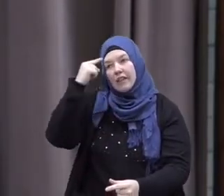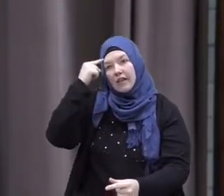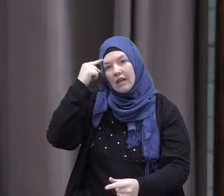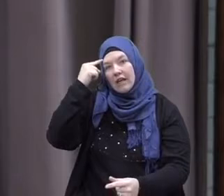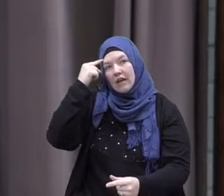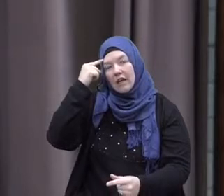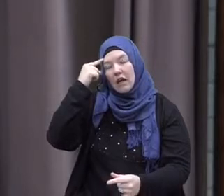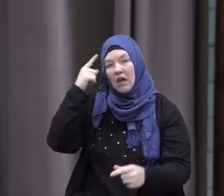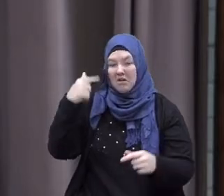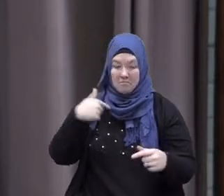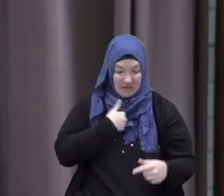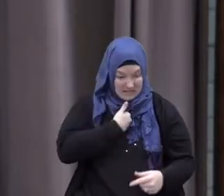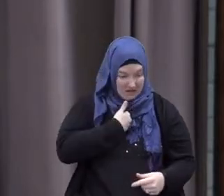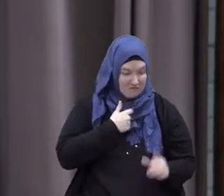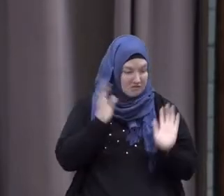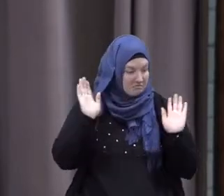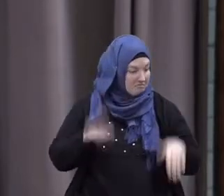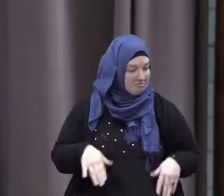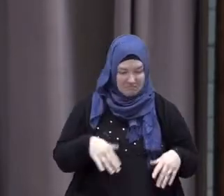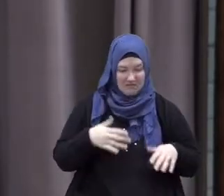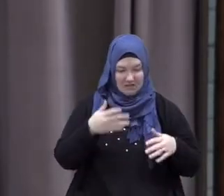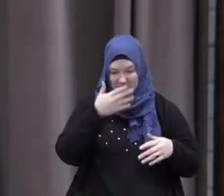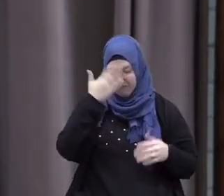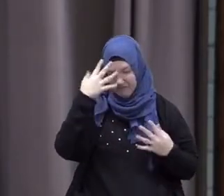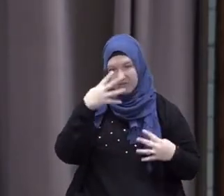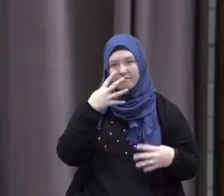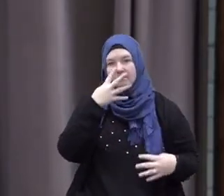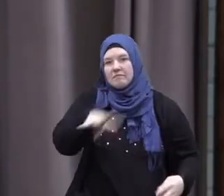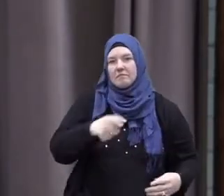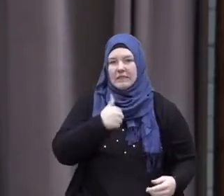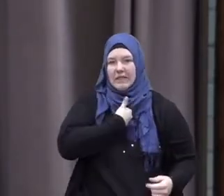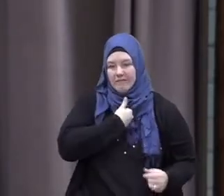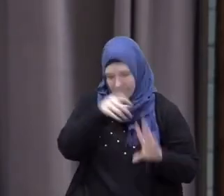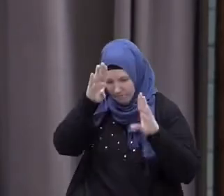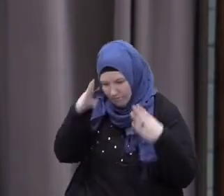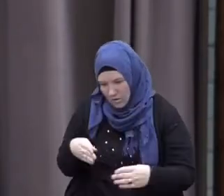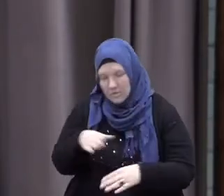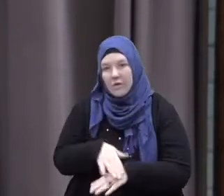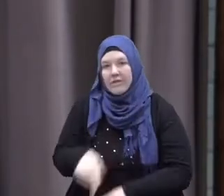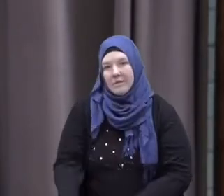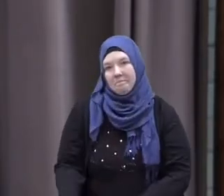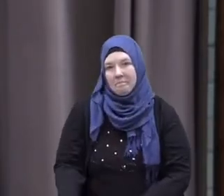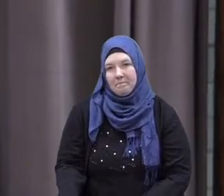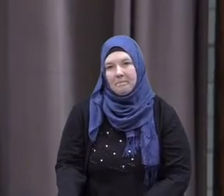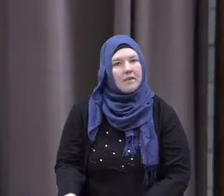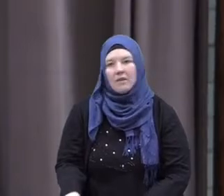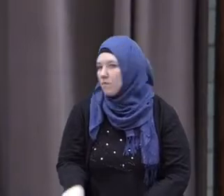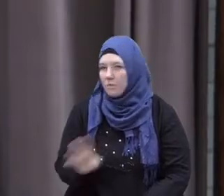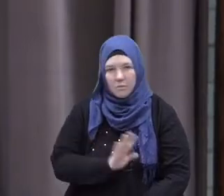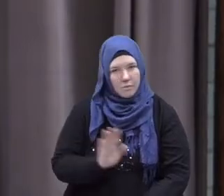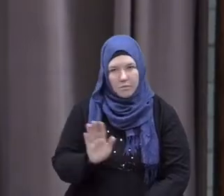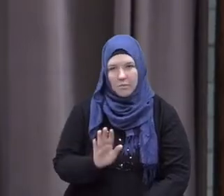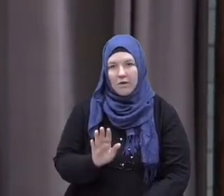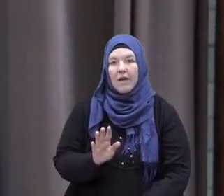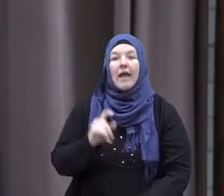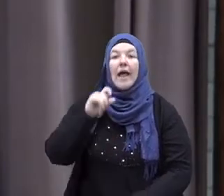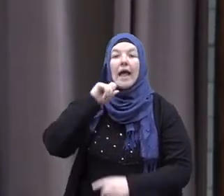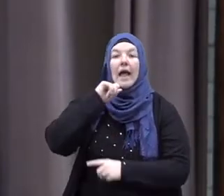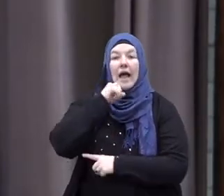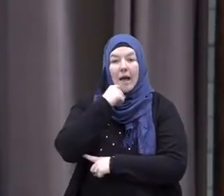that's a mistake. Because apple grows only on apple